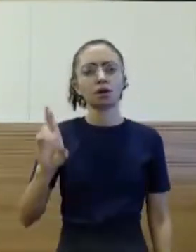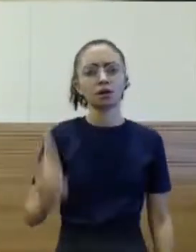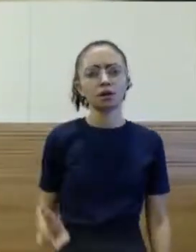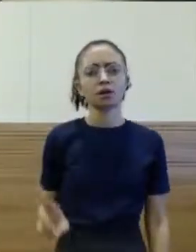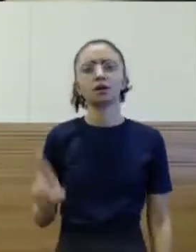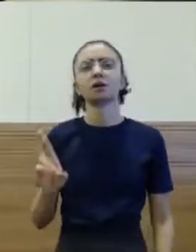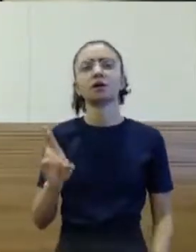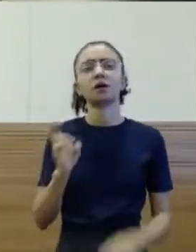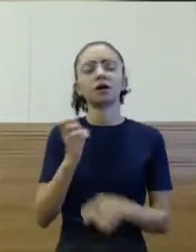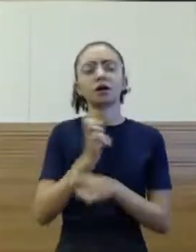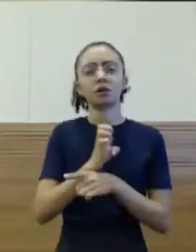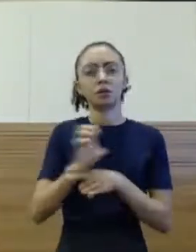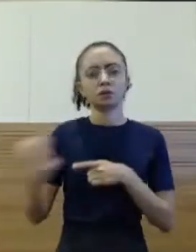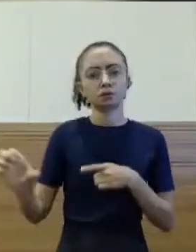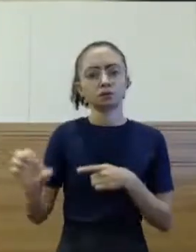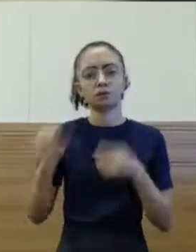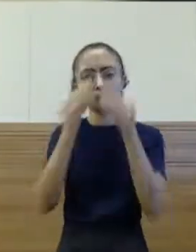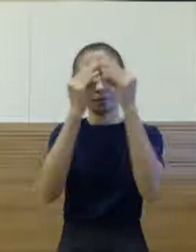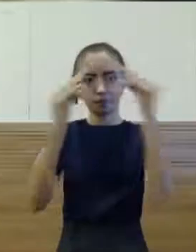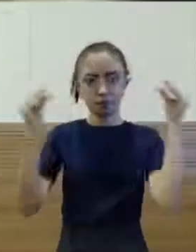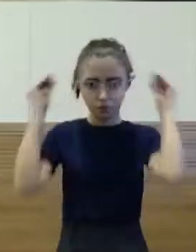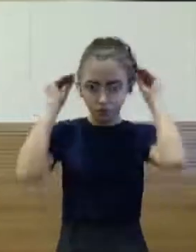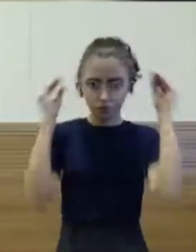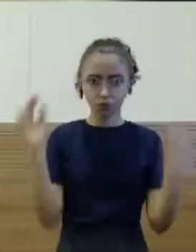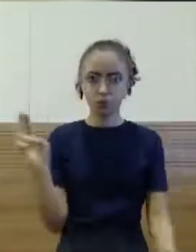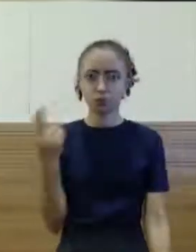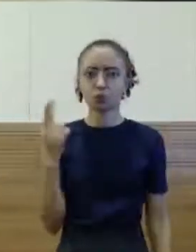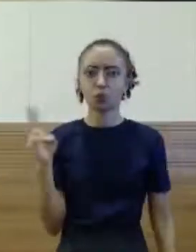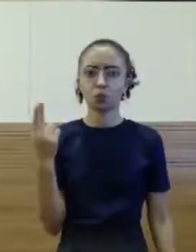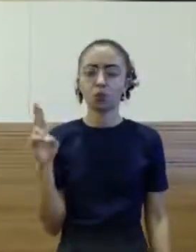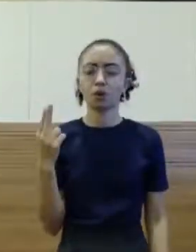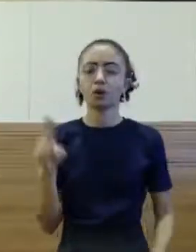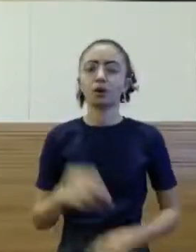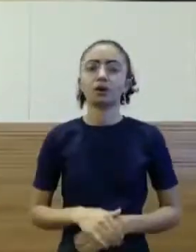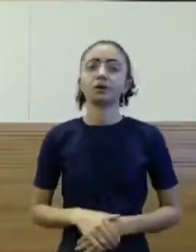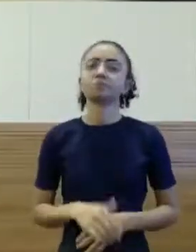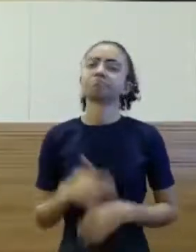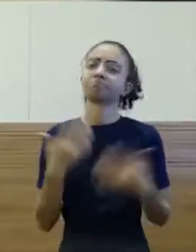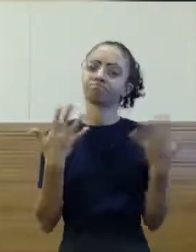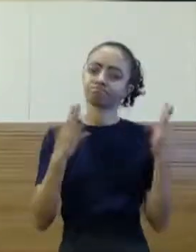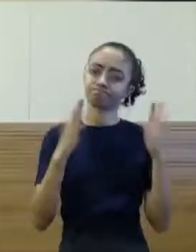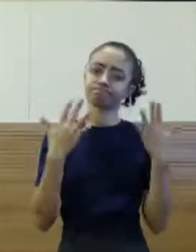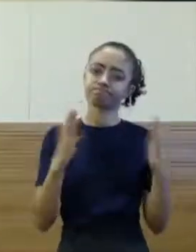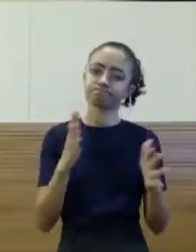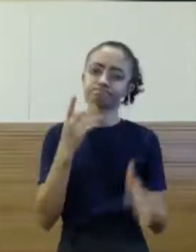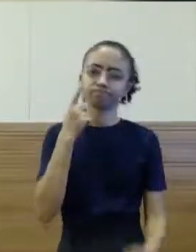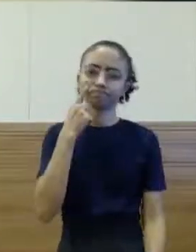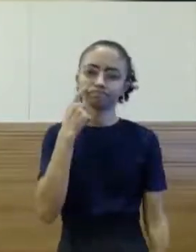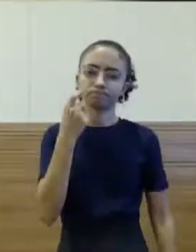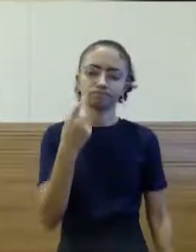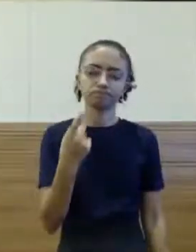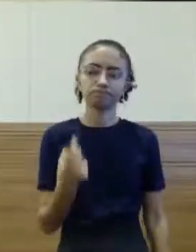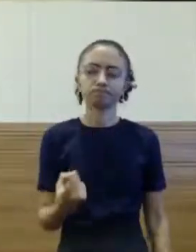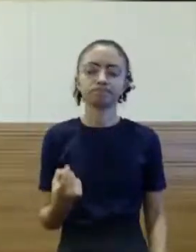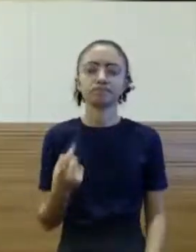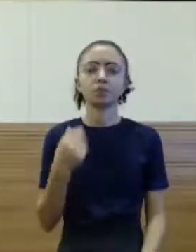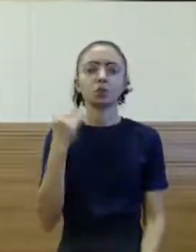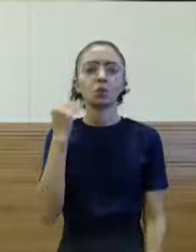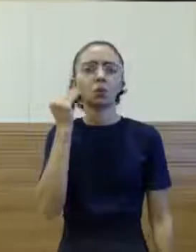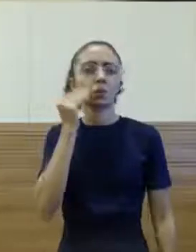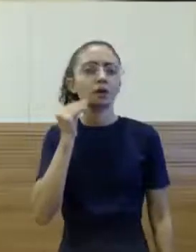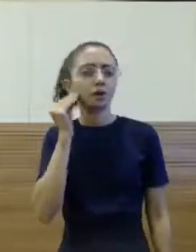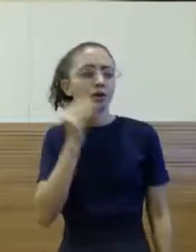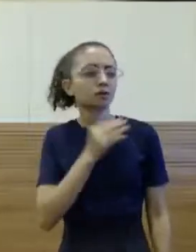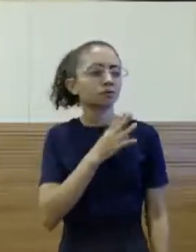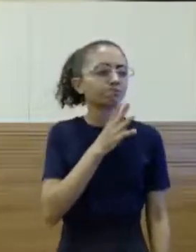Ecuador, Mexico, and Uruguay. Congratulations. It is very interesting to get to